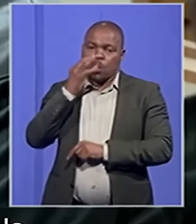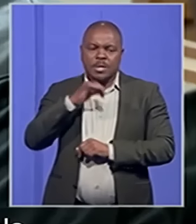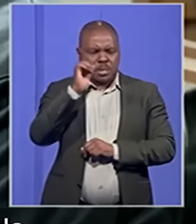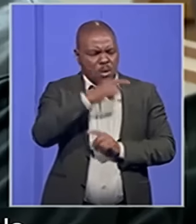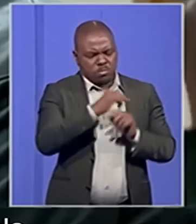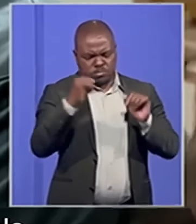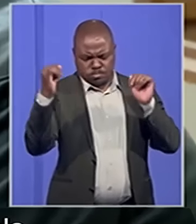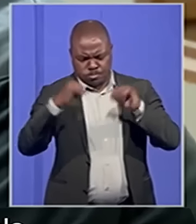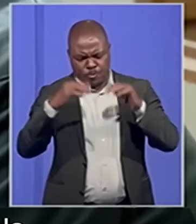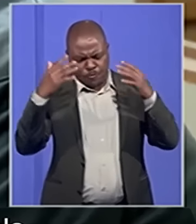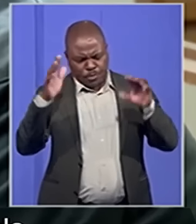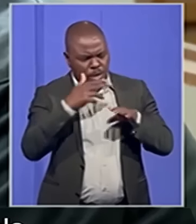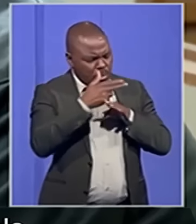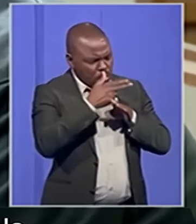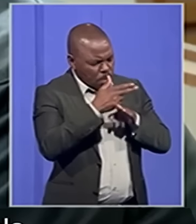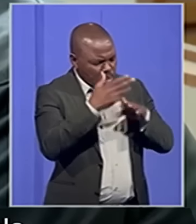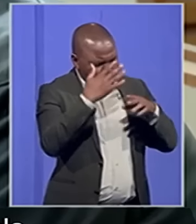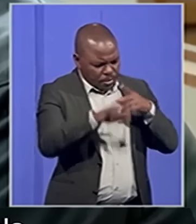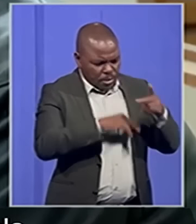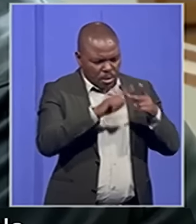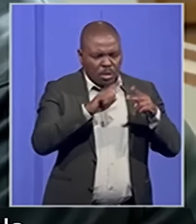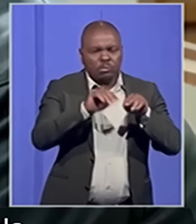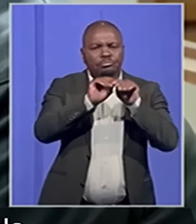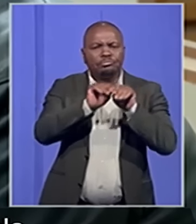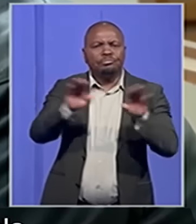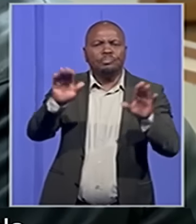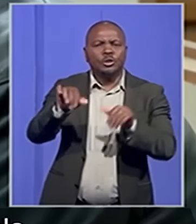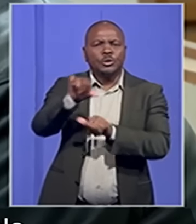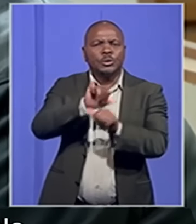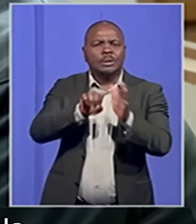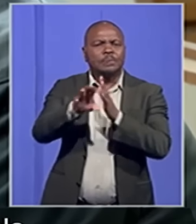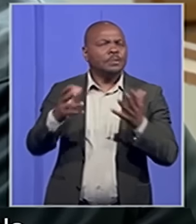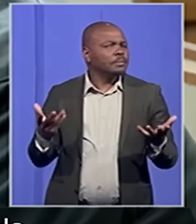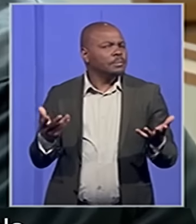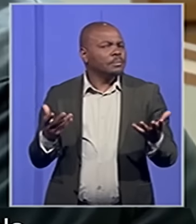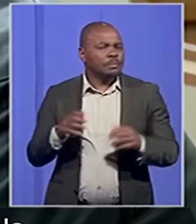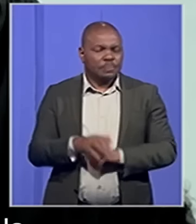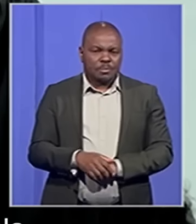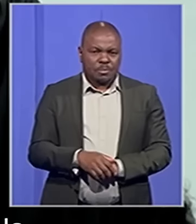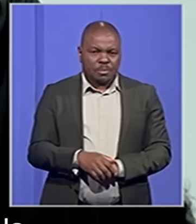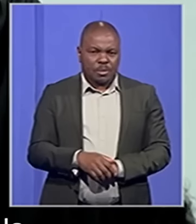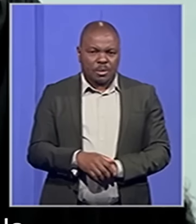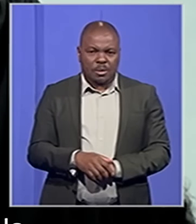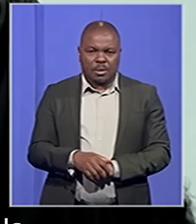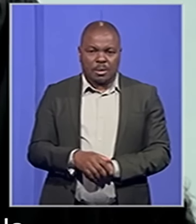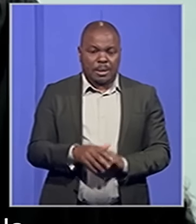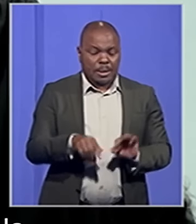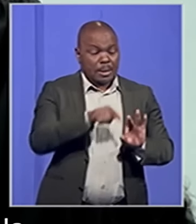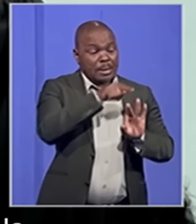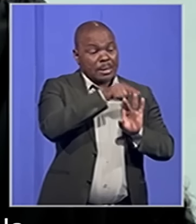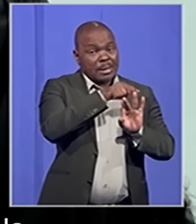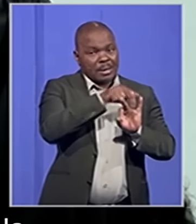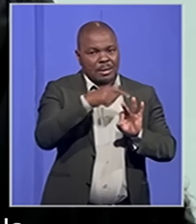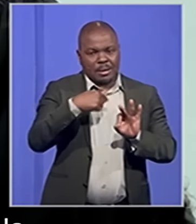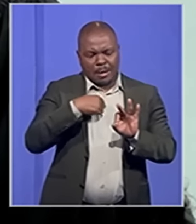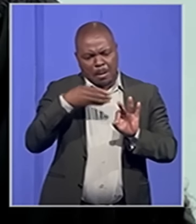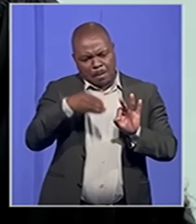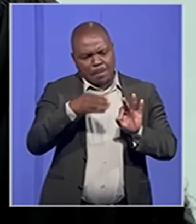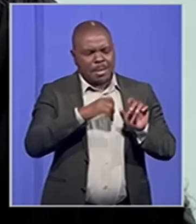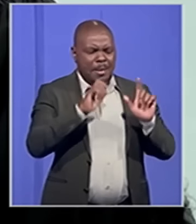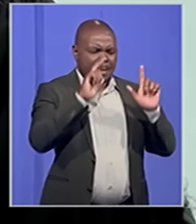tumello ya go tšea divideo tšeo le go di phara go dikgokaganyo tša leago. Accused number 1 was there when we were taking the photos, taking